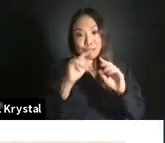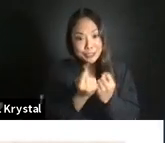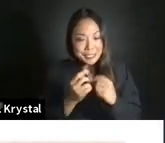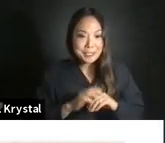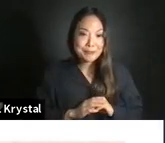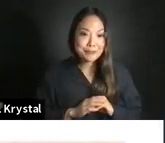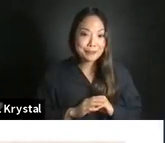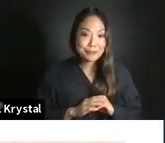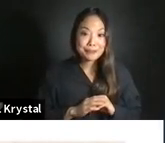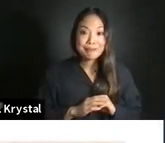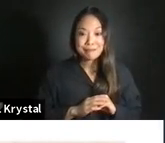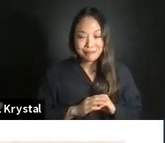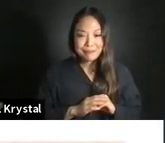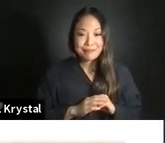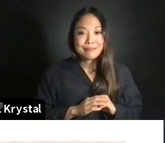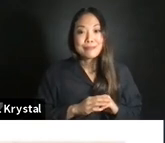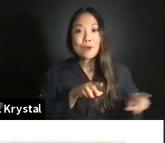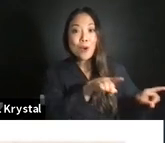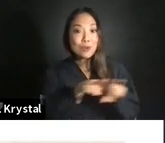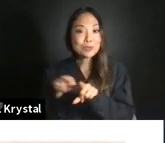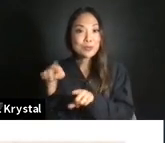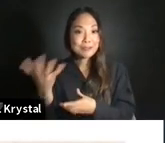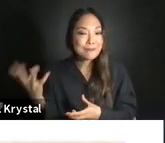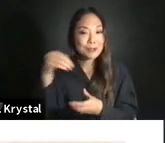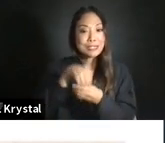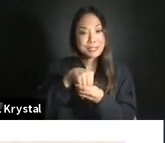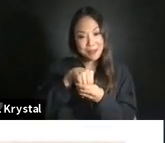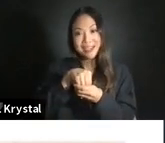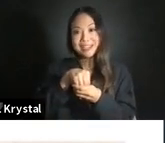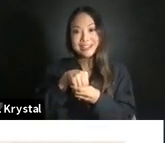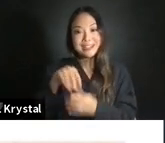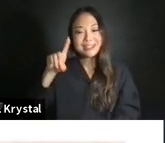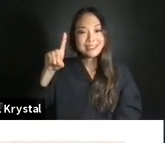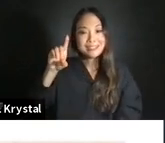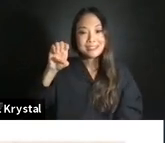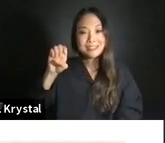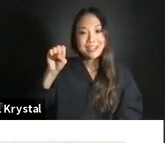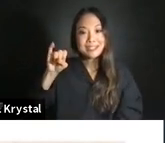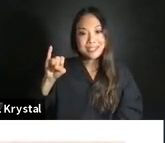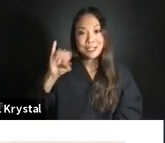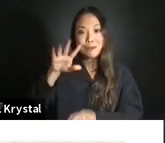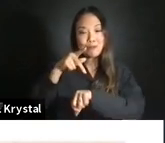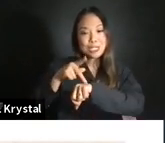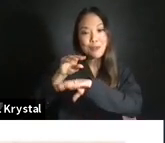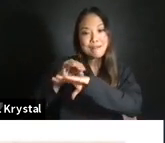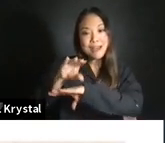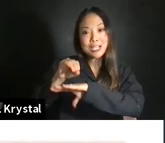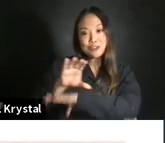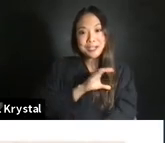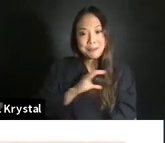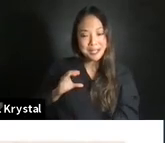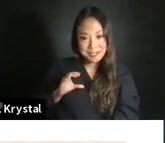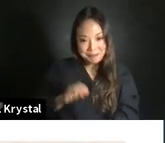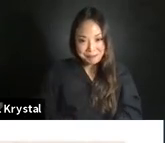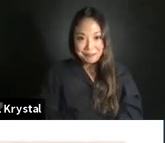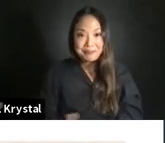at his schools and he also participated on the deci principal advisory committee again we're super